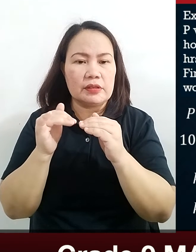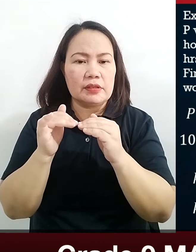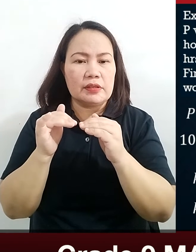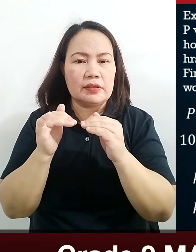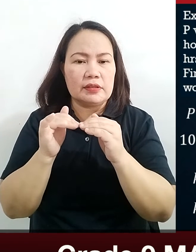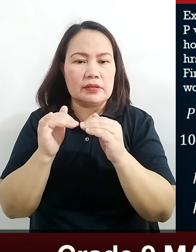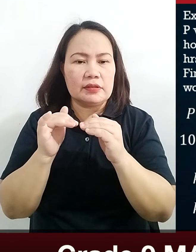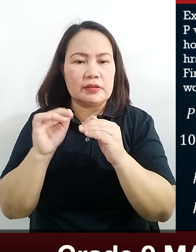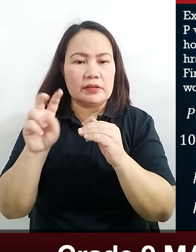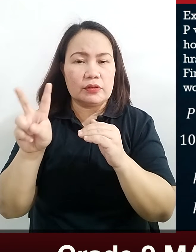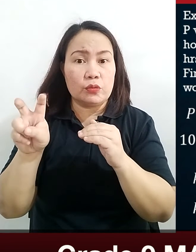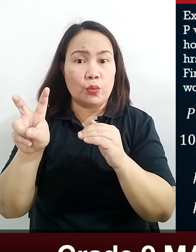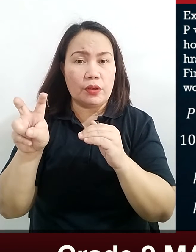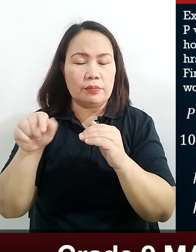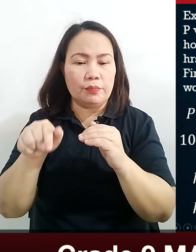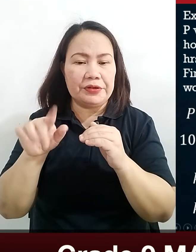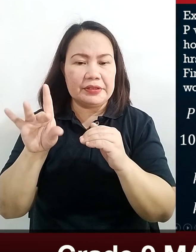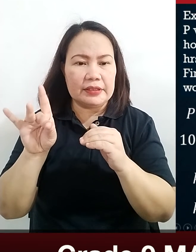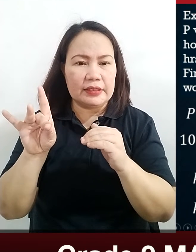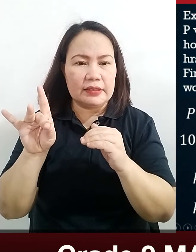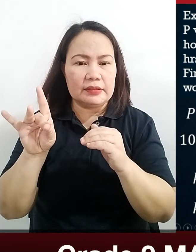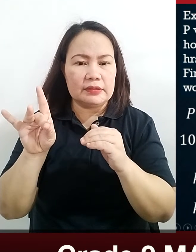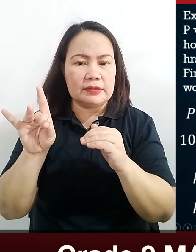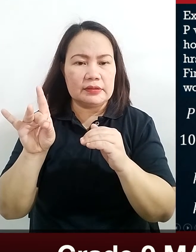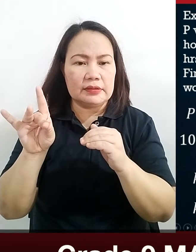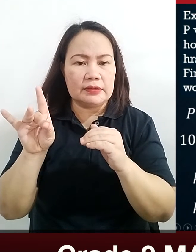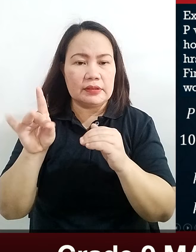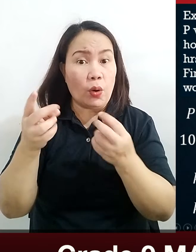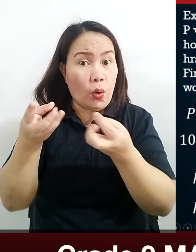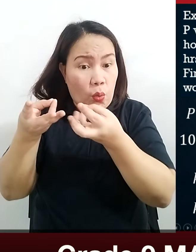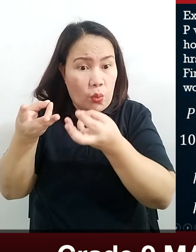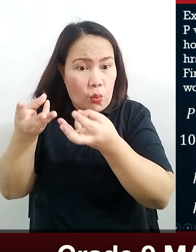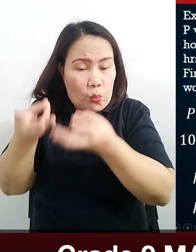12.8. So, papalitan natin yung y natin ng 12.8